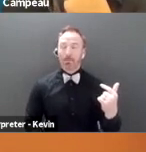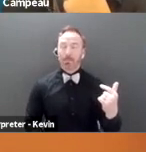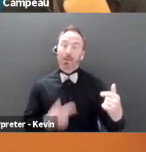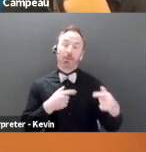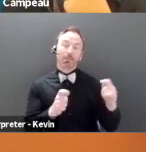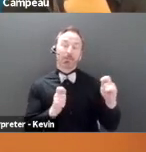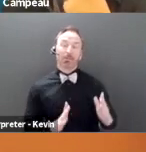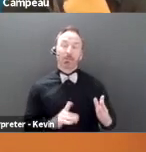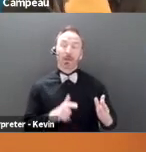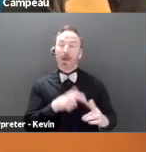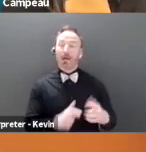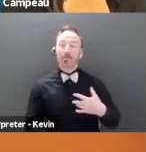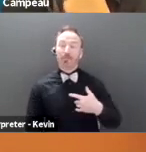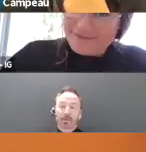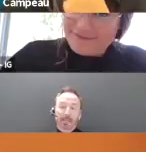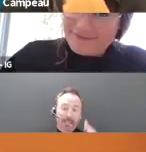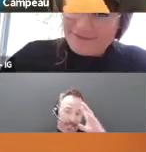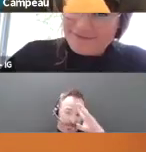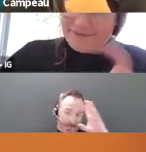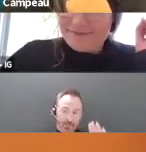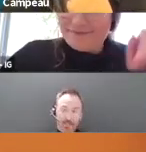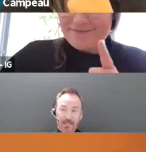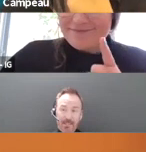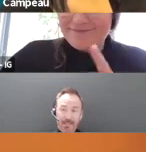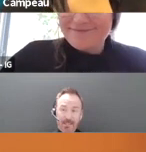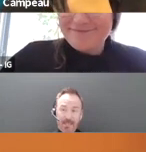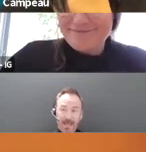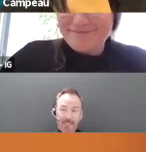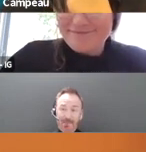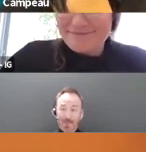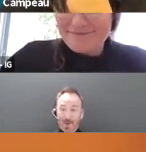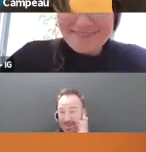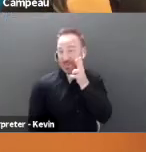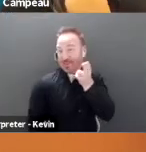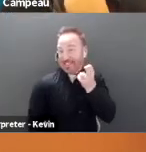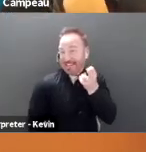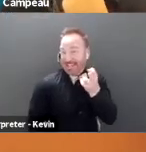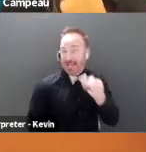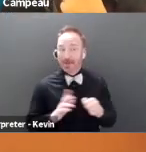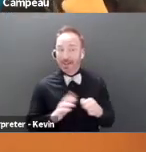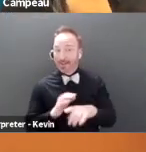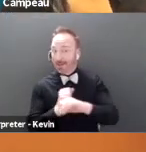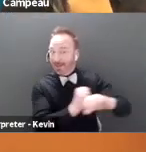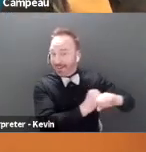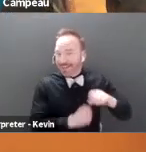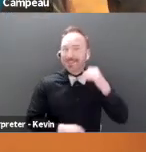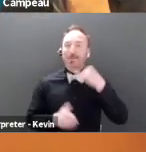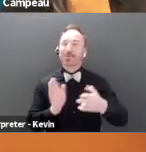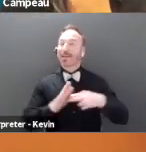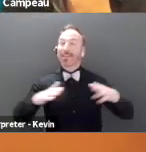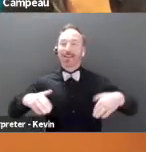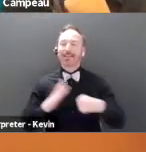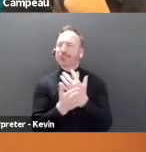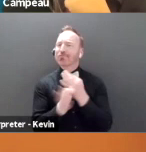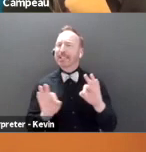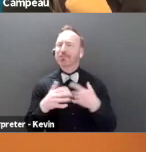of the Innovation Expo, which is happening this Thursday. A little plug, if you've not registered, please do. It is free to attend, and we would